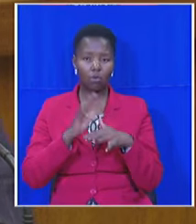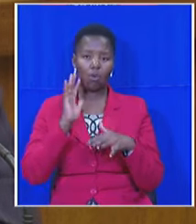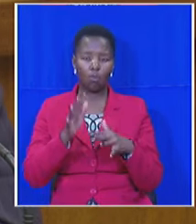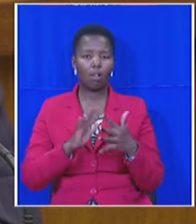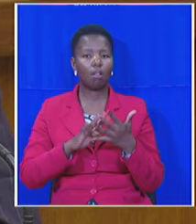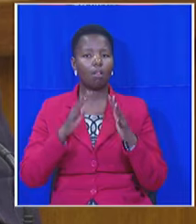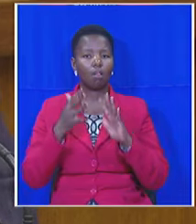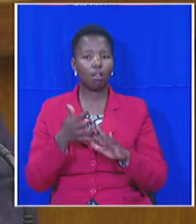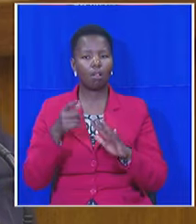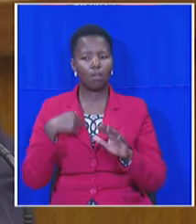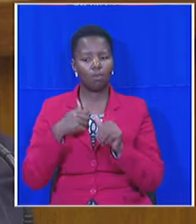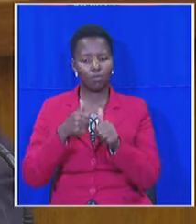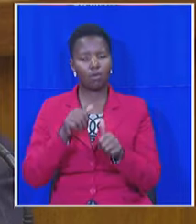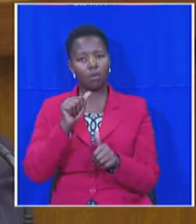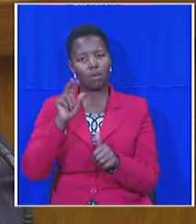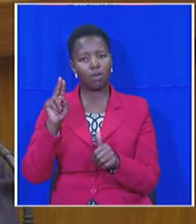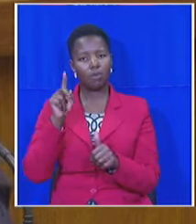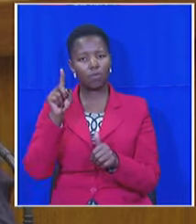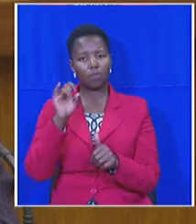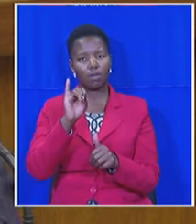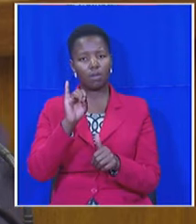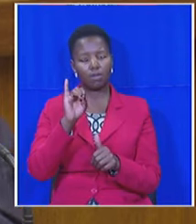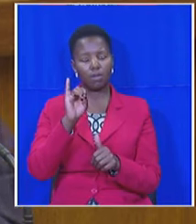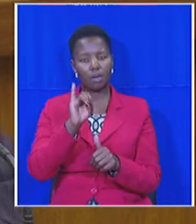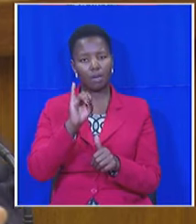underpinned by the AU infrastructure development